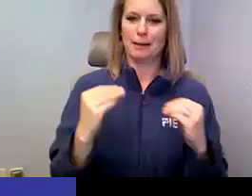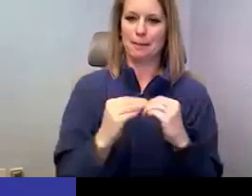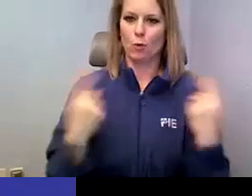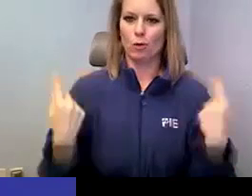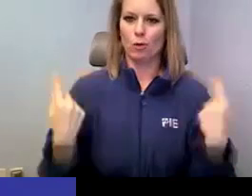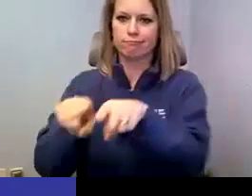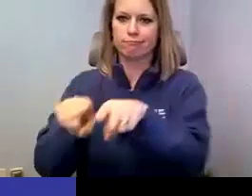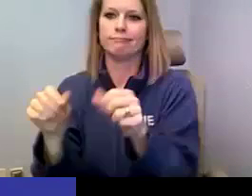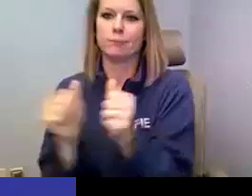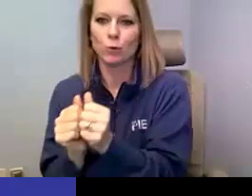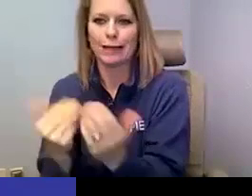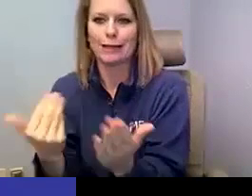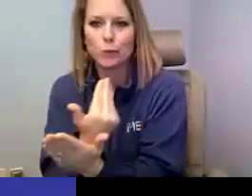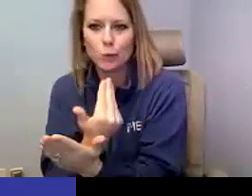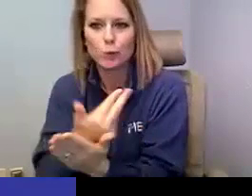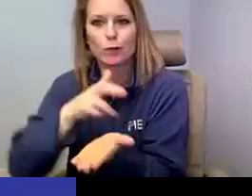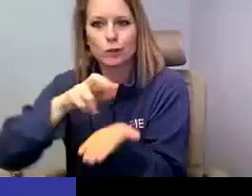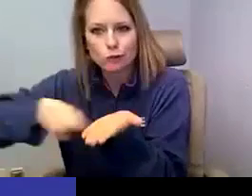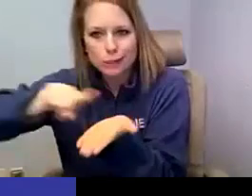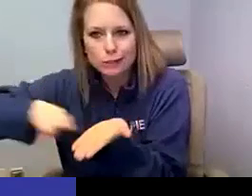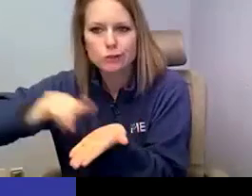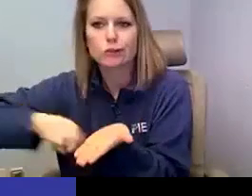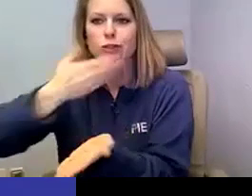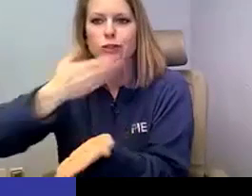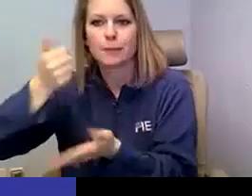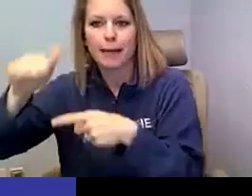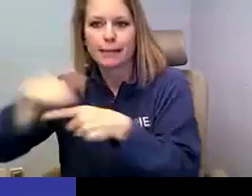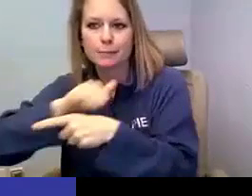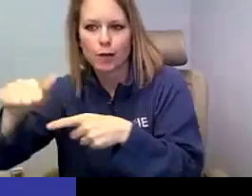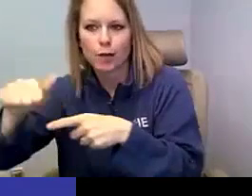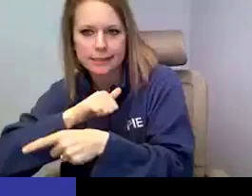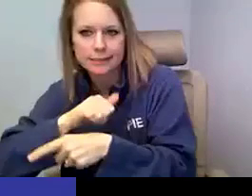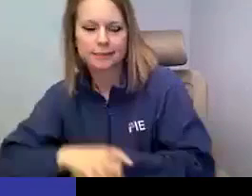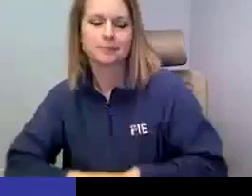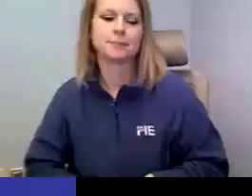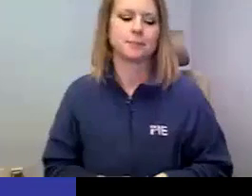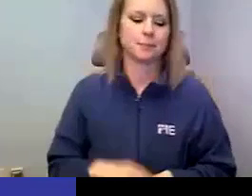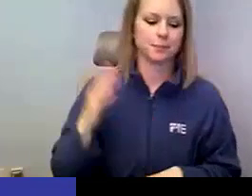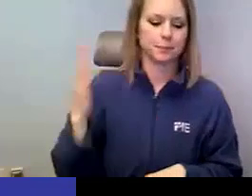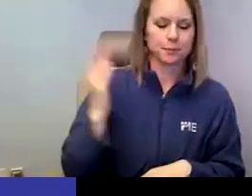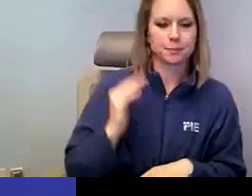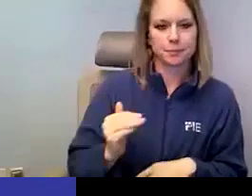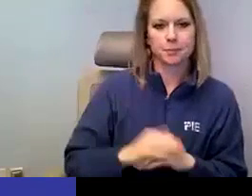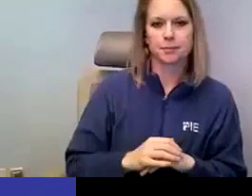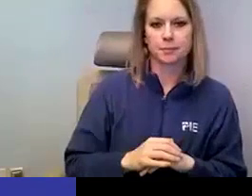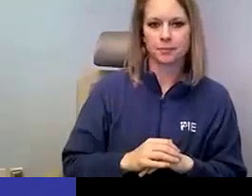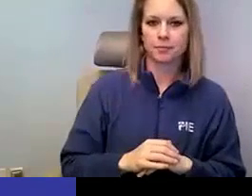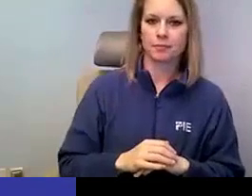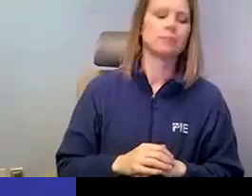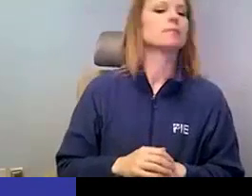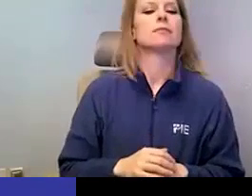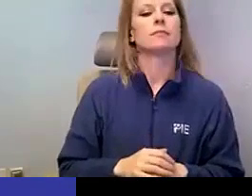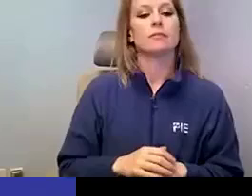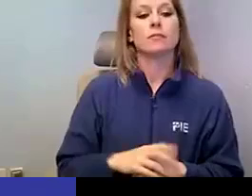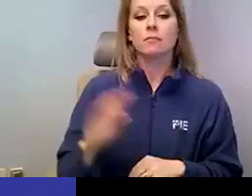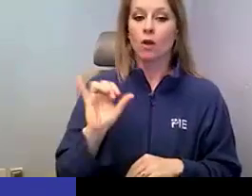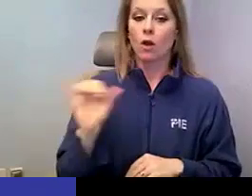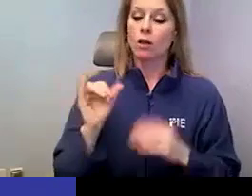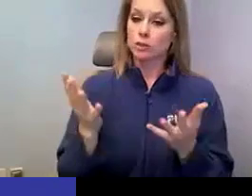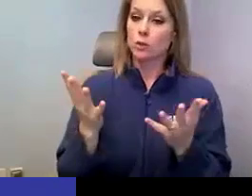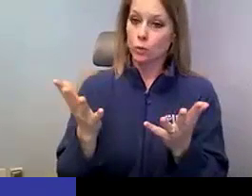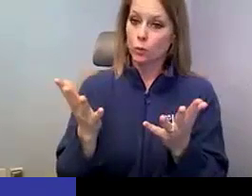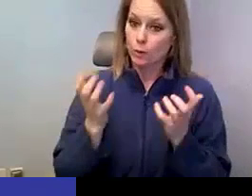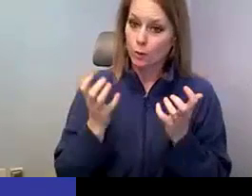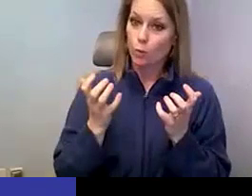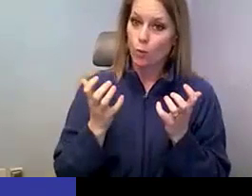areas. Additional goals that we hope to accomplish with the rule was to remove as